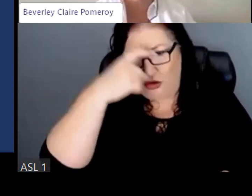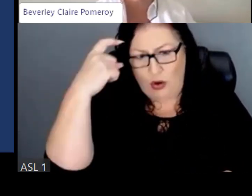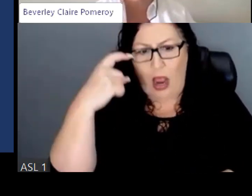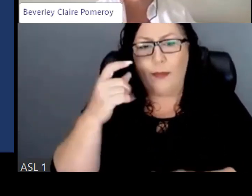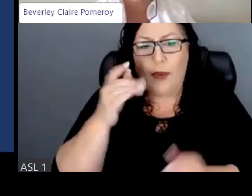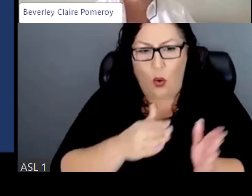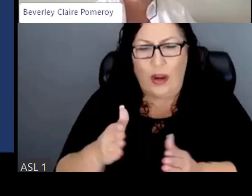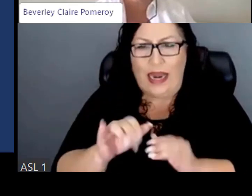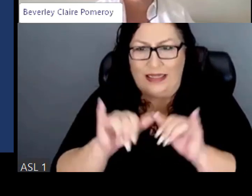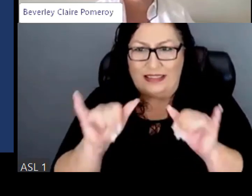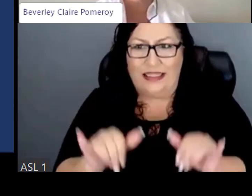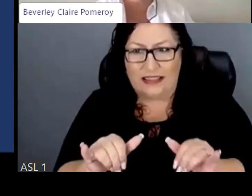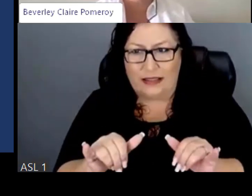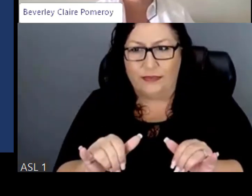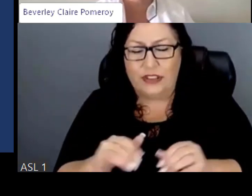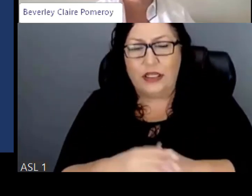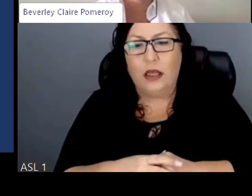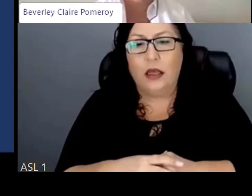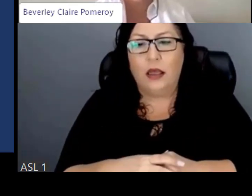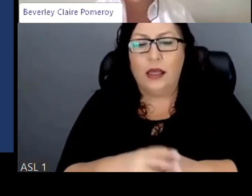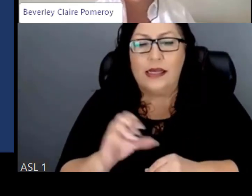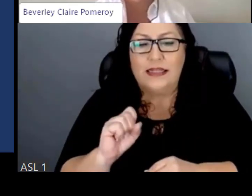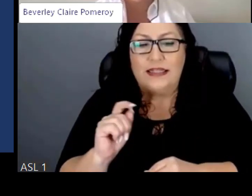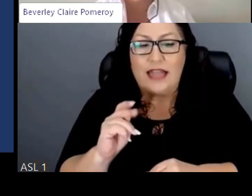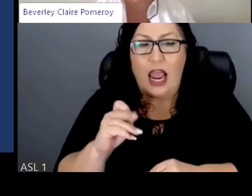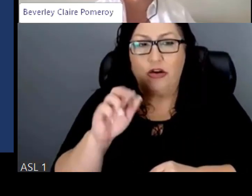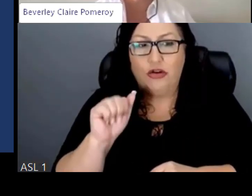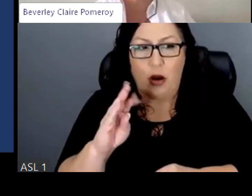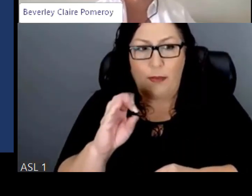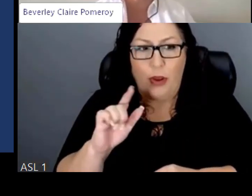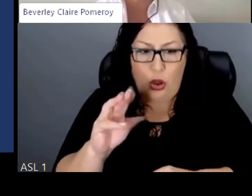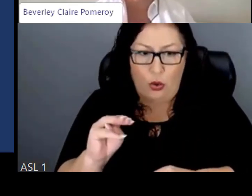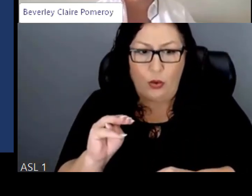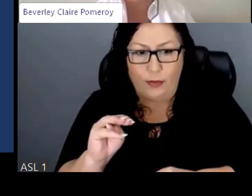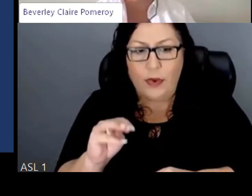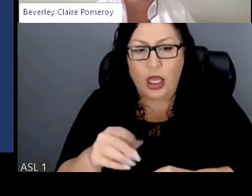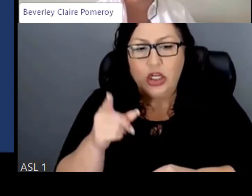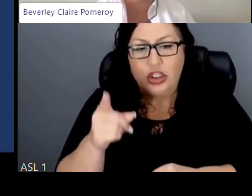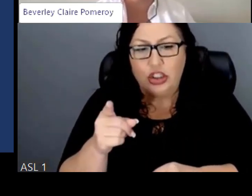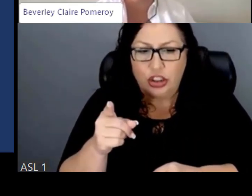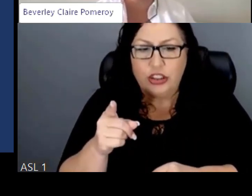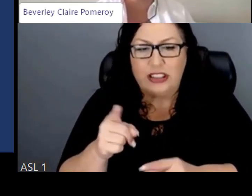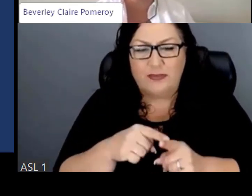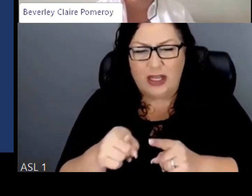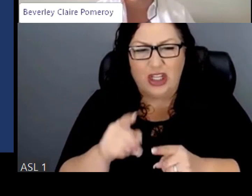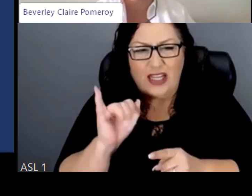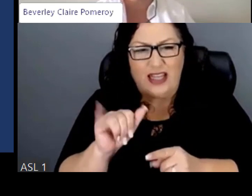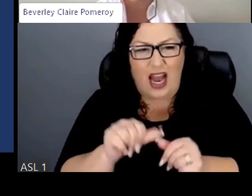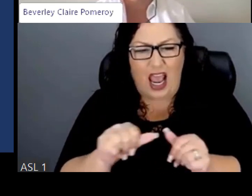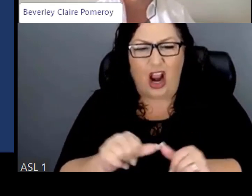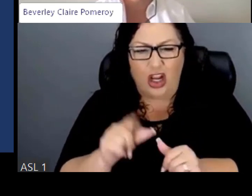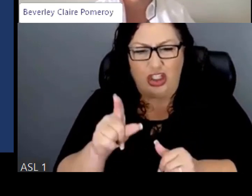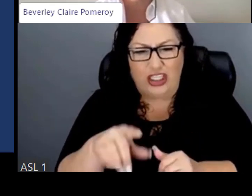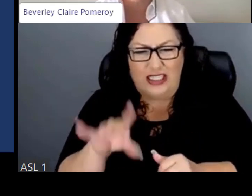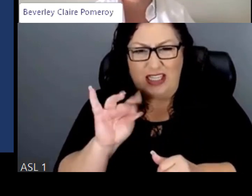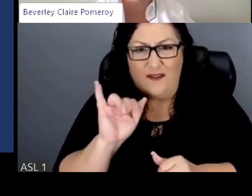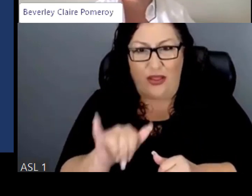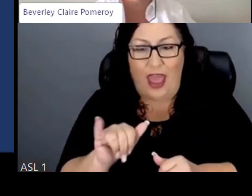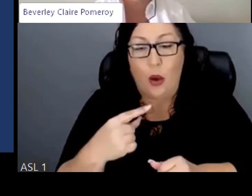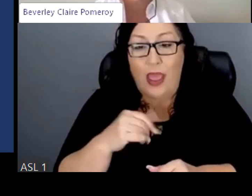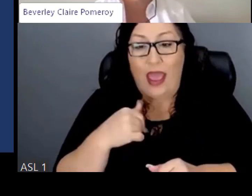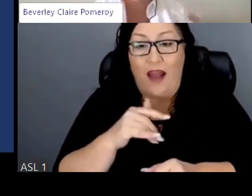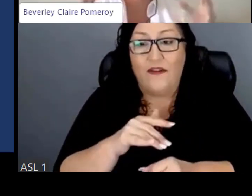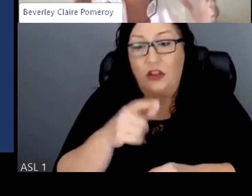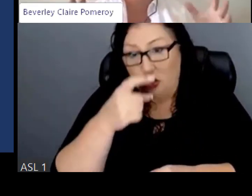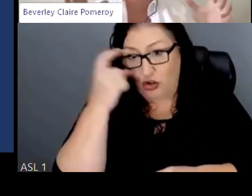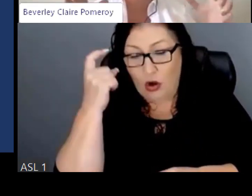have trauma-organized systems. Dr. Sandra Bloom, who specializes in this area, has, through her research, discovered just that.